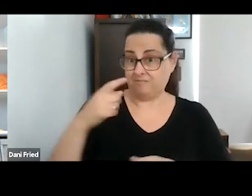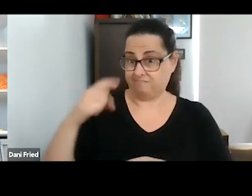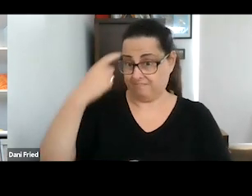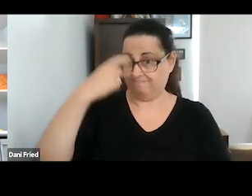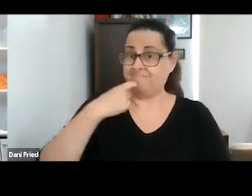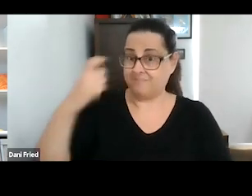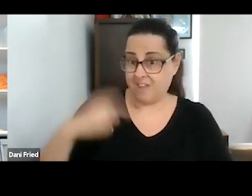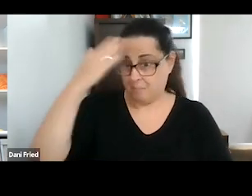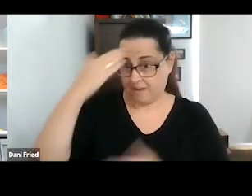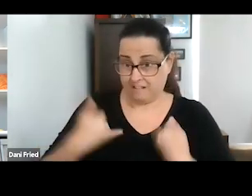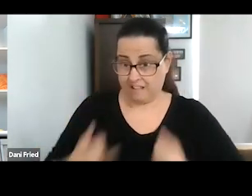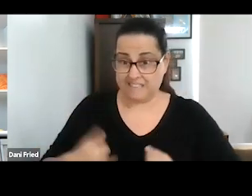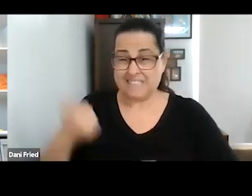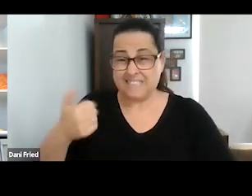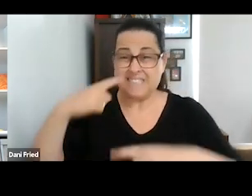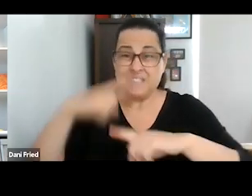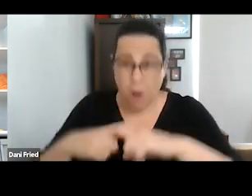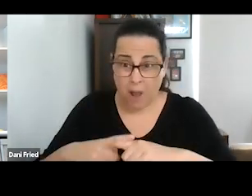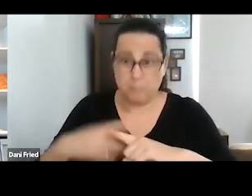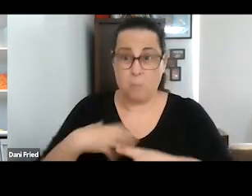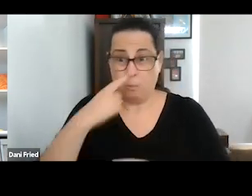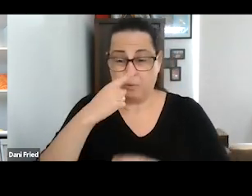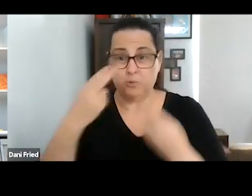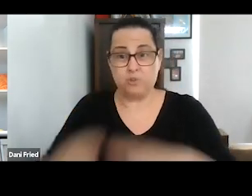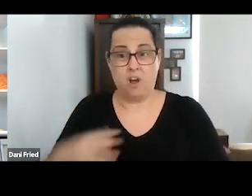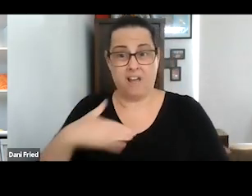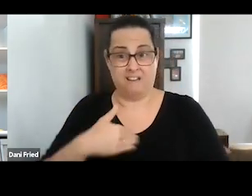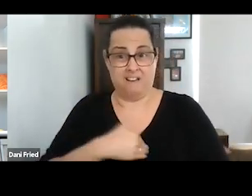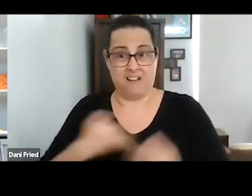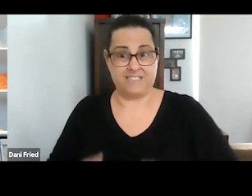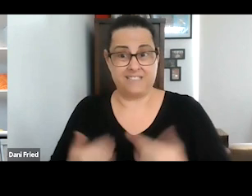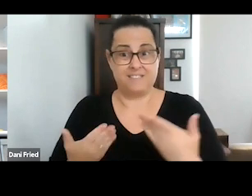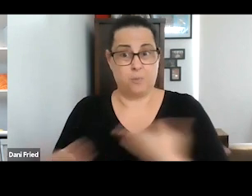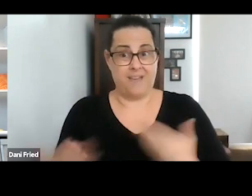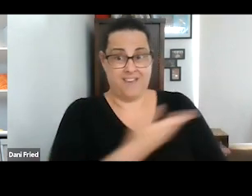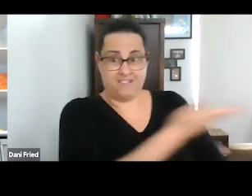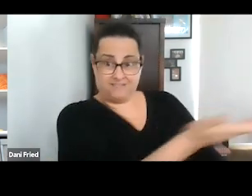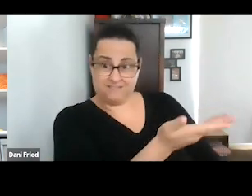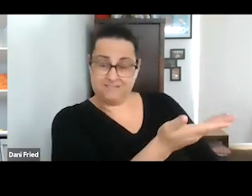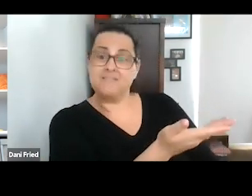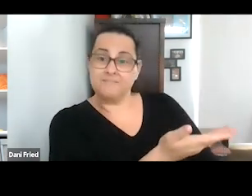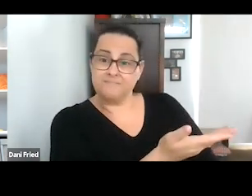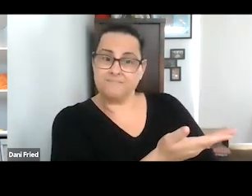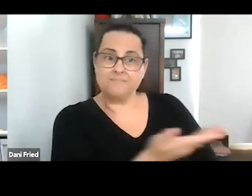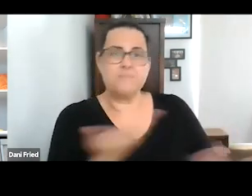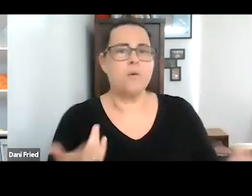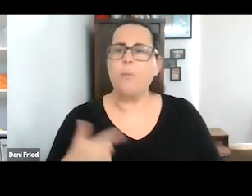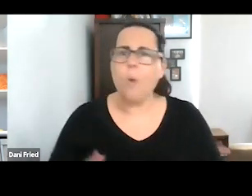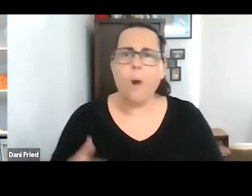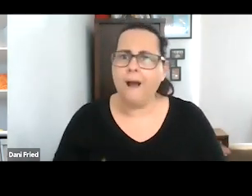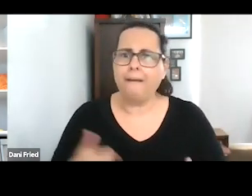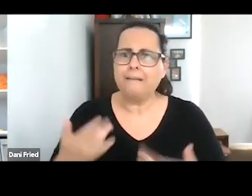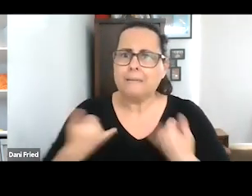times more likely to die from cardiovascular disease than the rest of the population. So what's feeding those